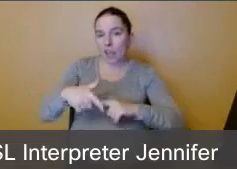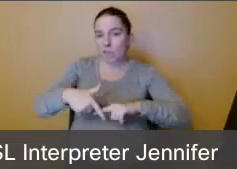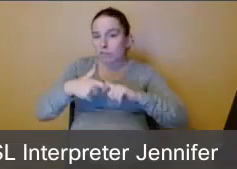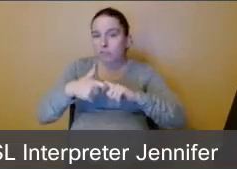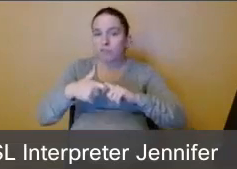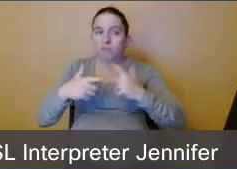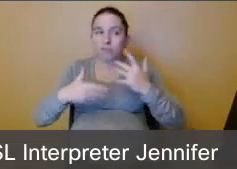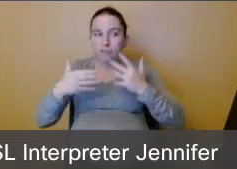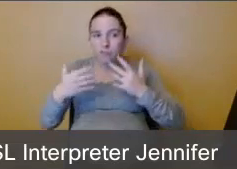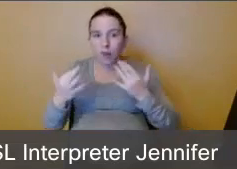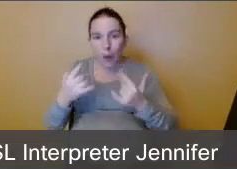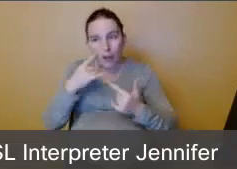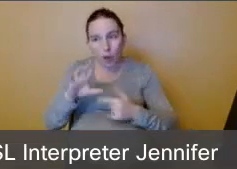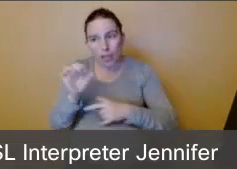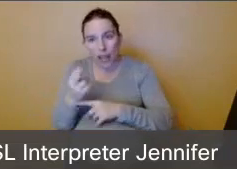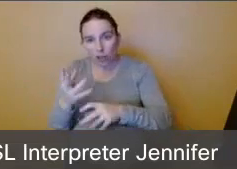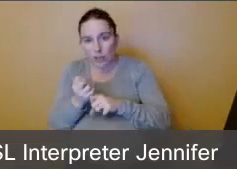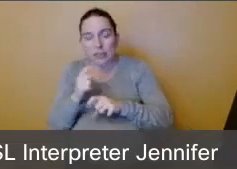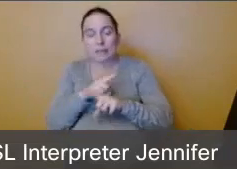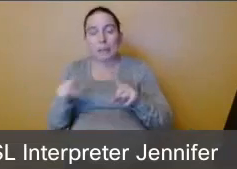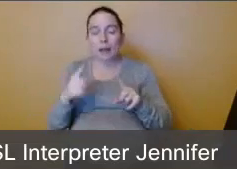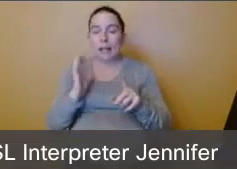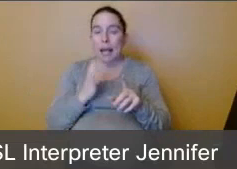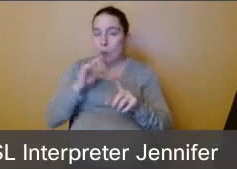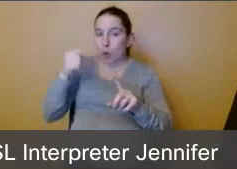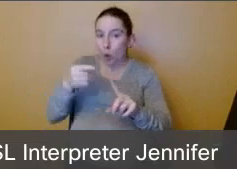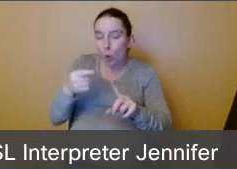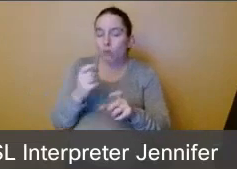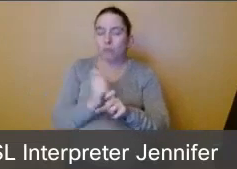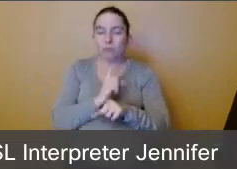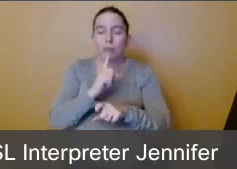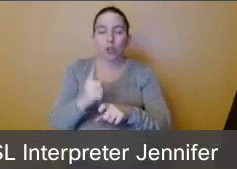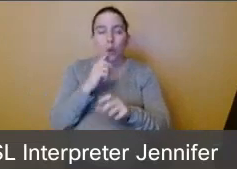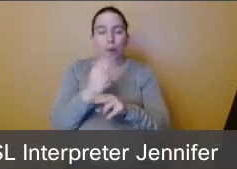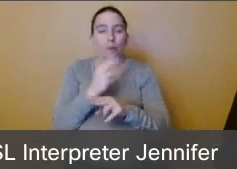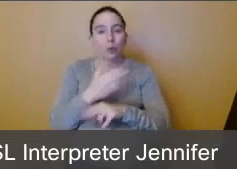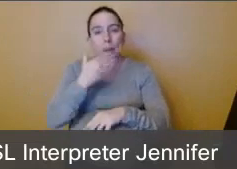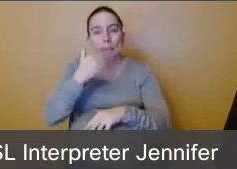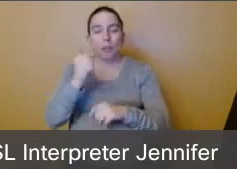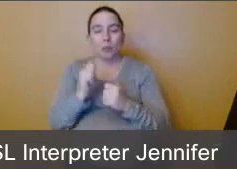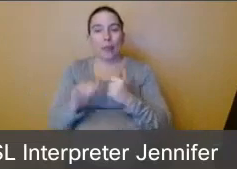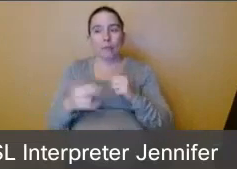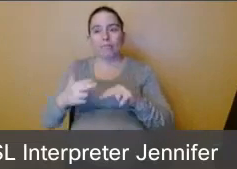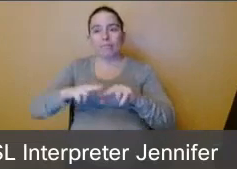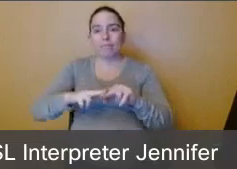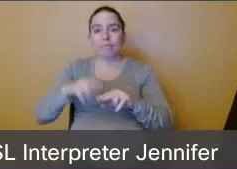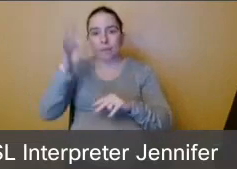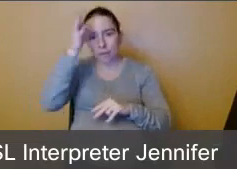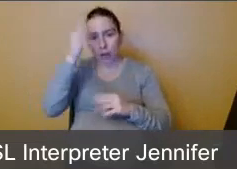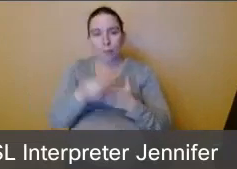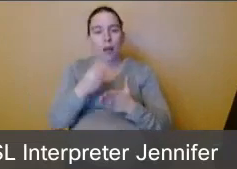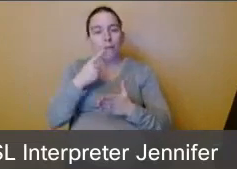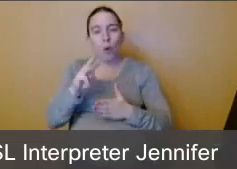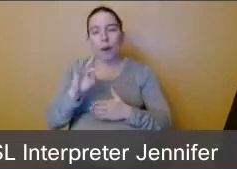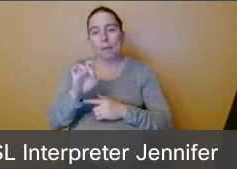actually received, but our goal is to try to make best use of the enhanced federal funds that are available for Medicaid programs